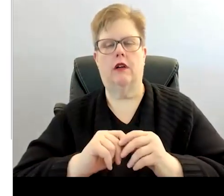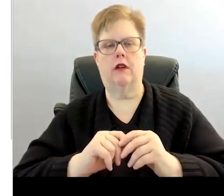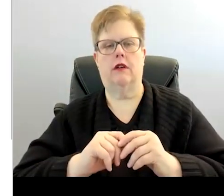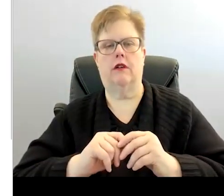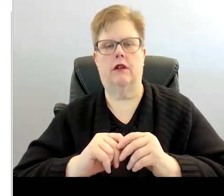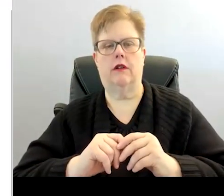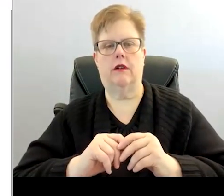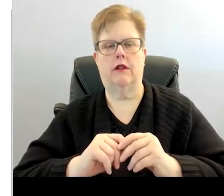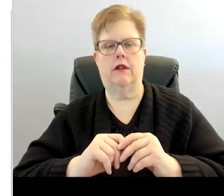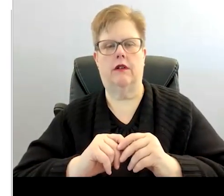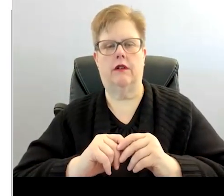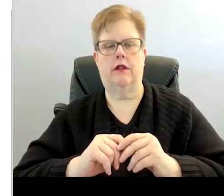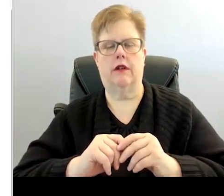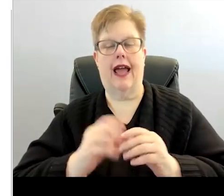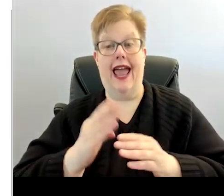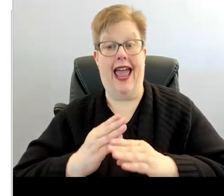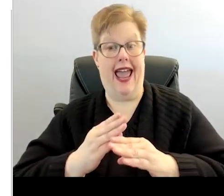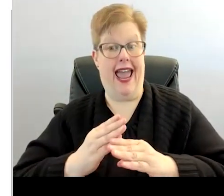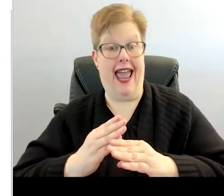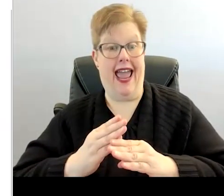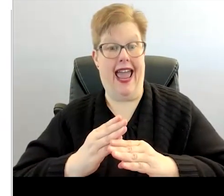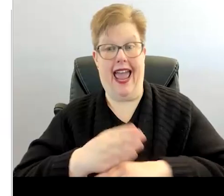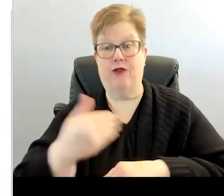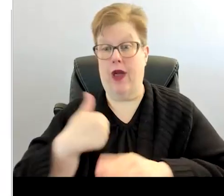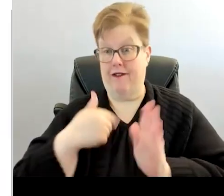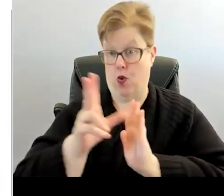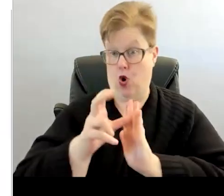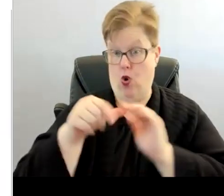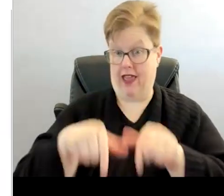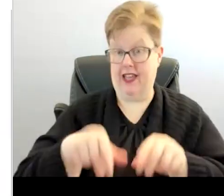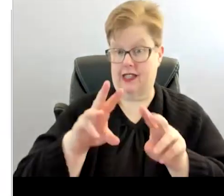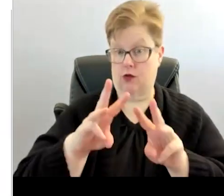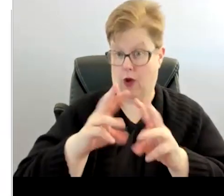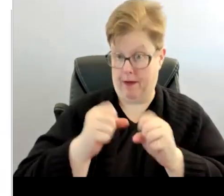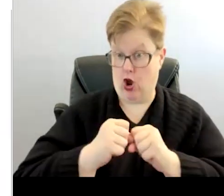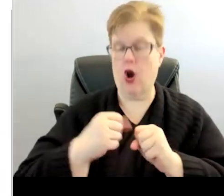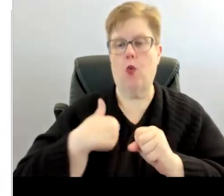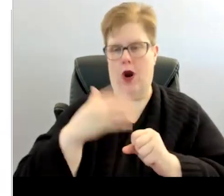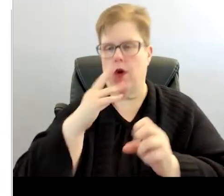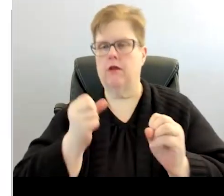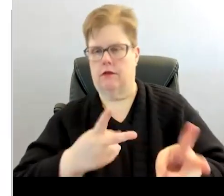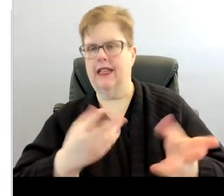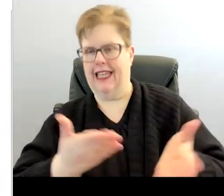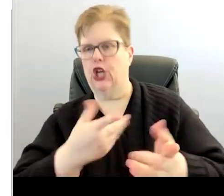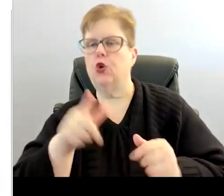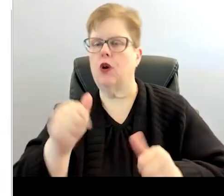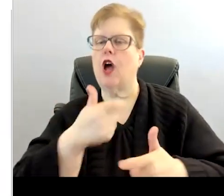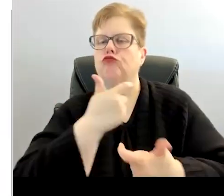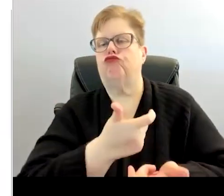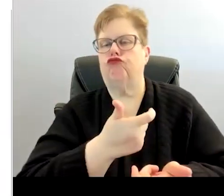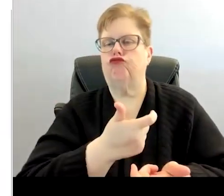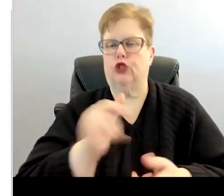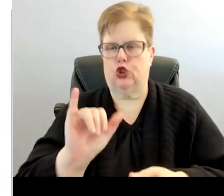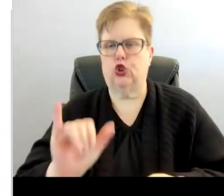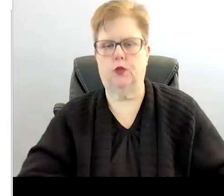And after we have the recording of this webinar, we'll also put it here. So you'll be able to watch that